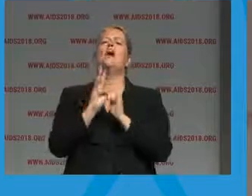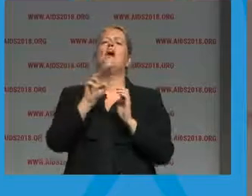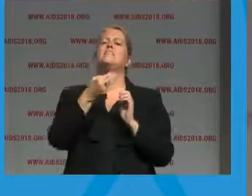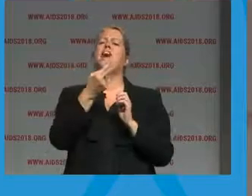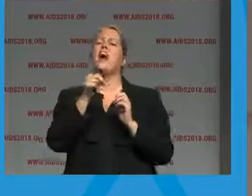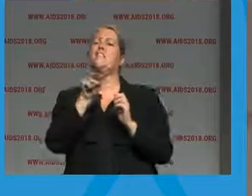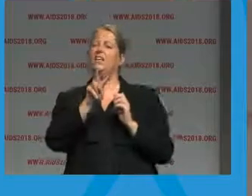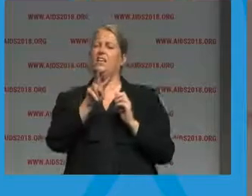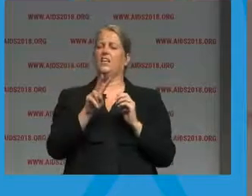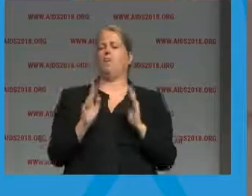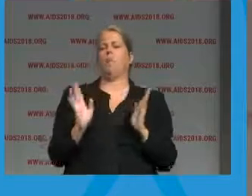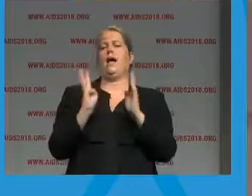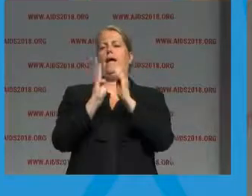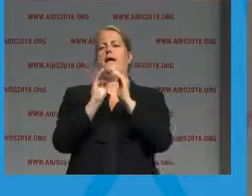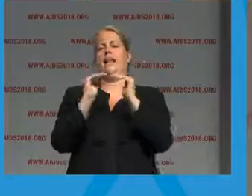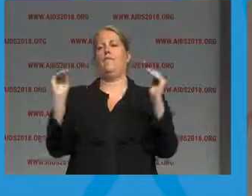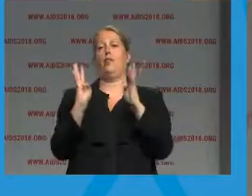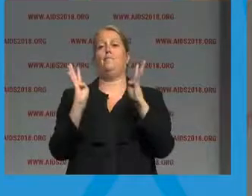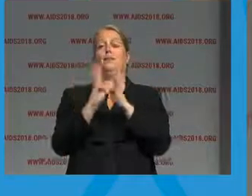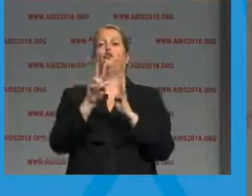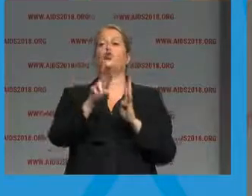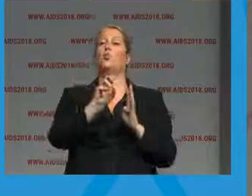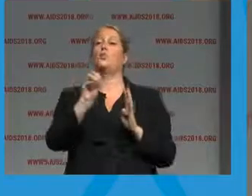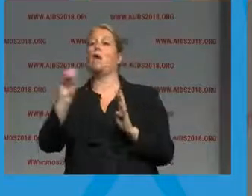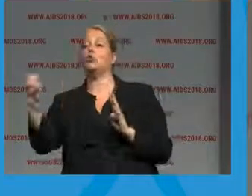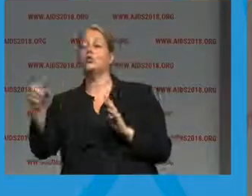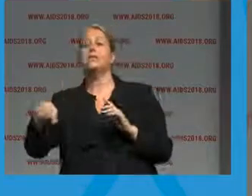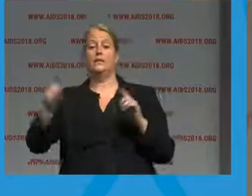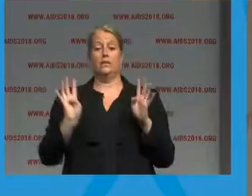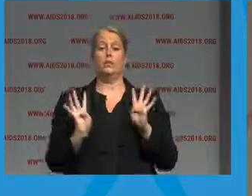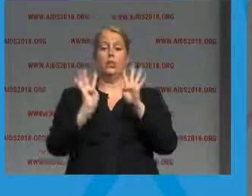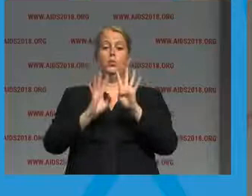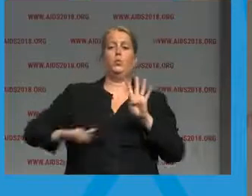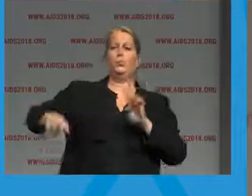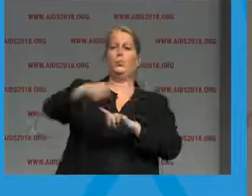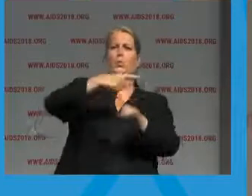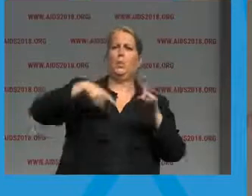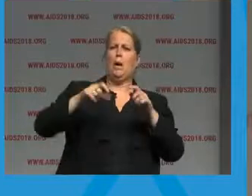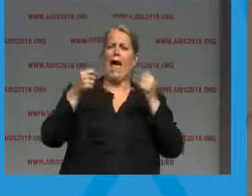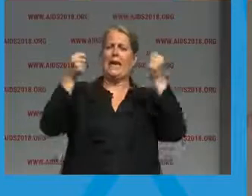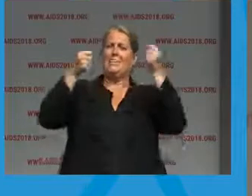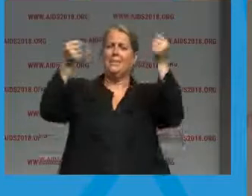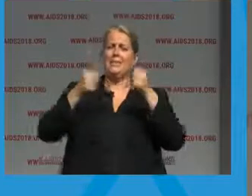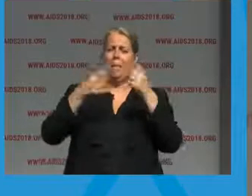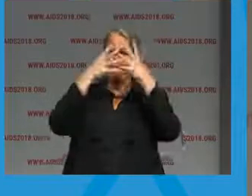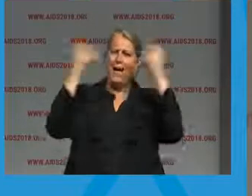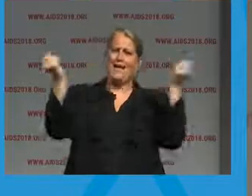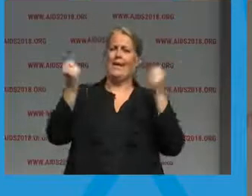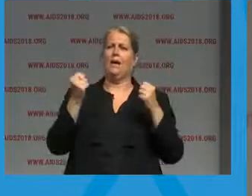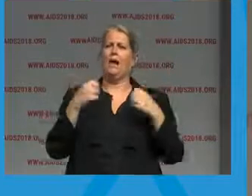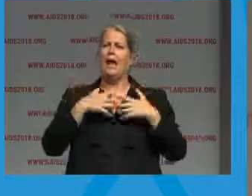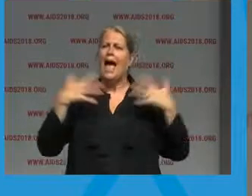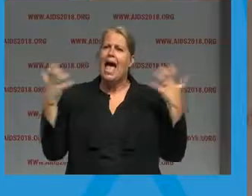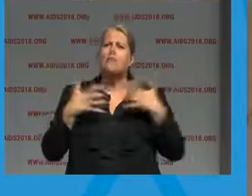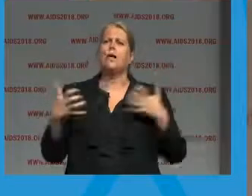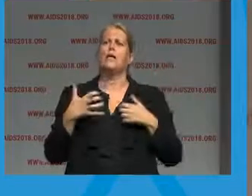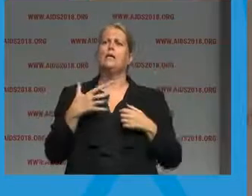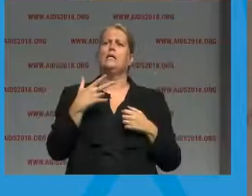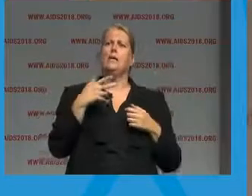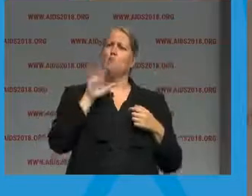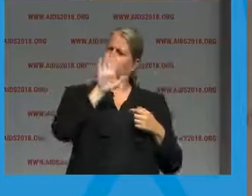in 2000, attended by panicked and angry HIV activists, mostly people living with HIV